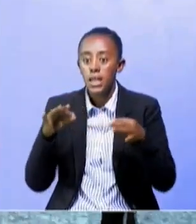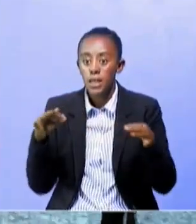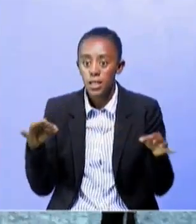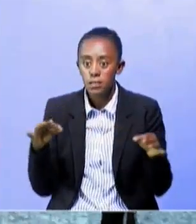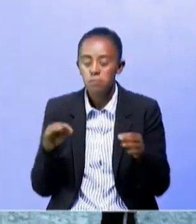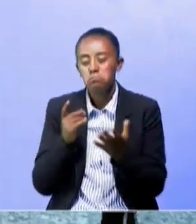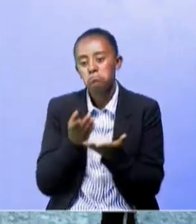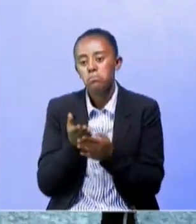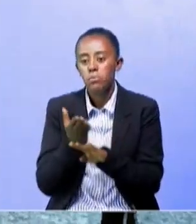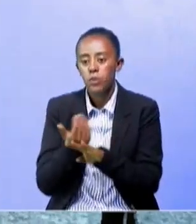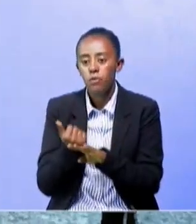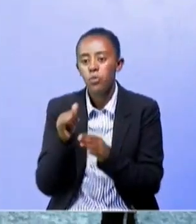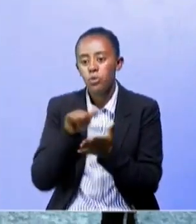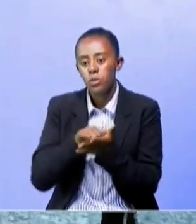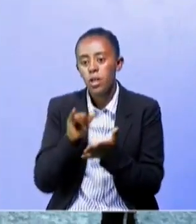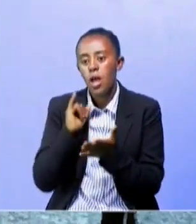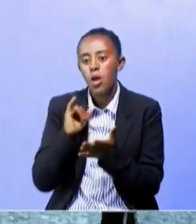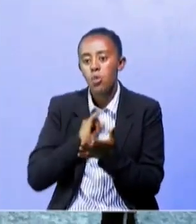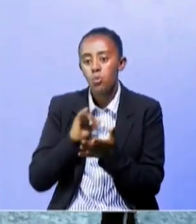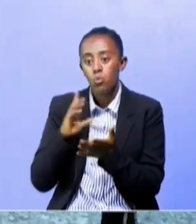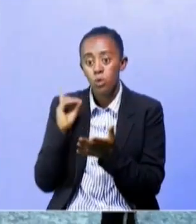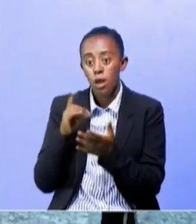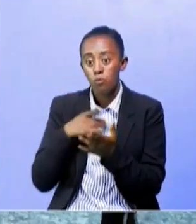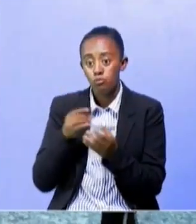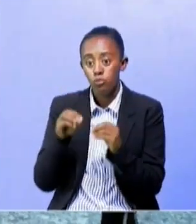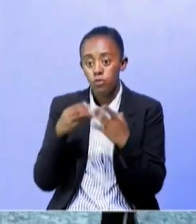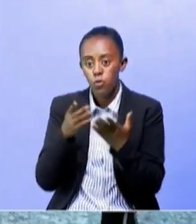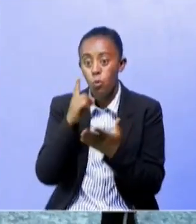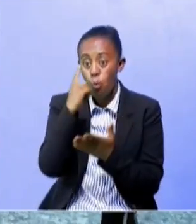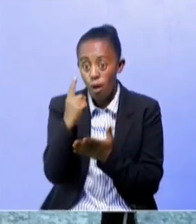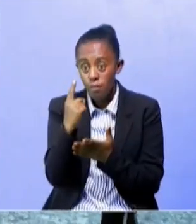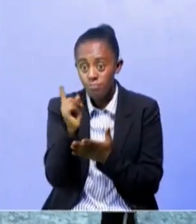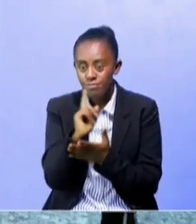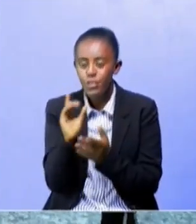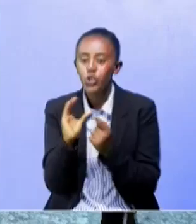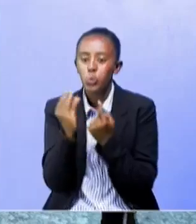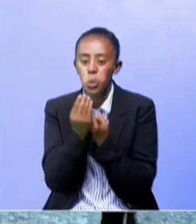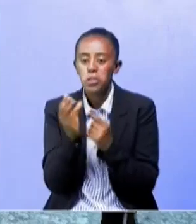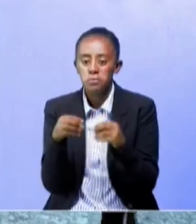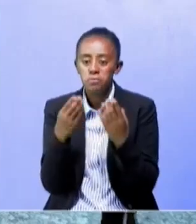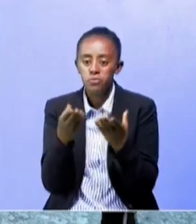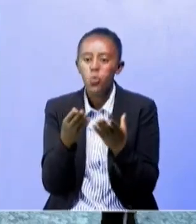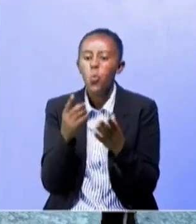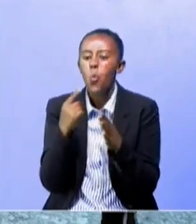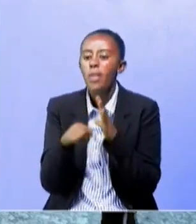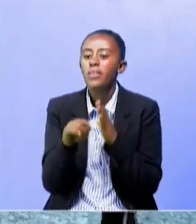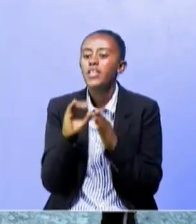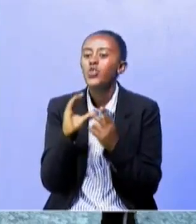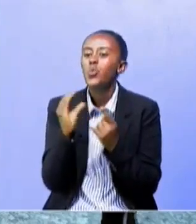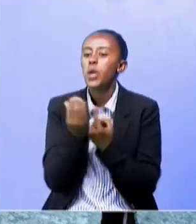I would like to give you that one what? Situation. What is the situation?